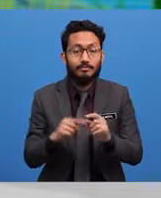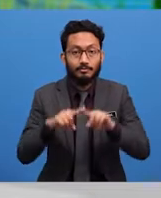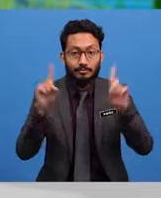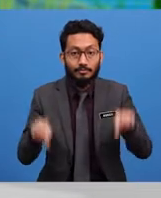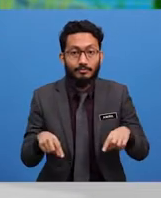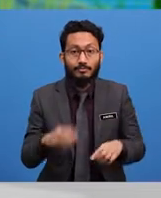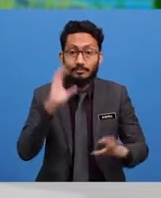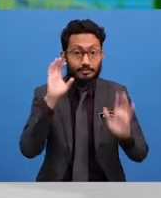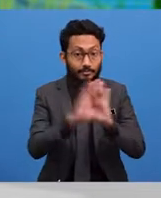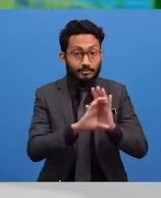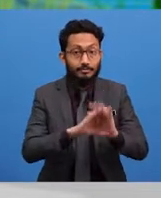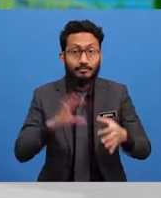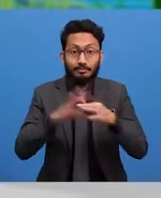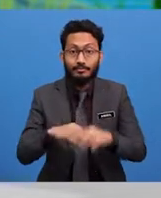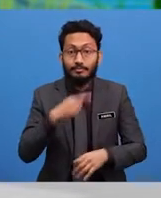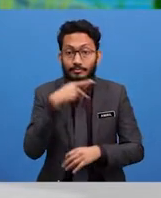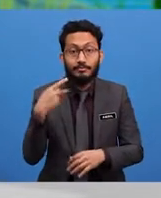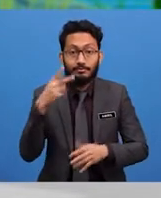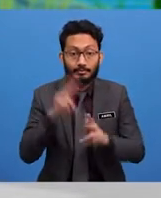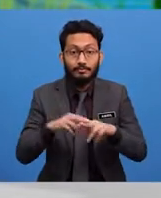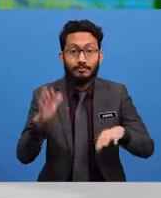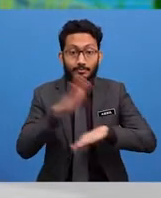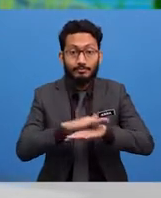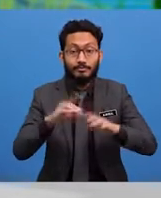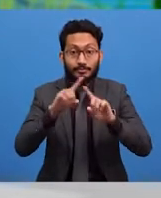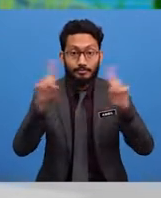will be pictures of verbs on the board.